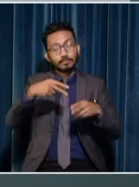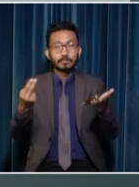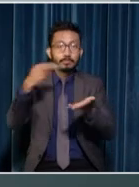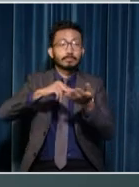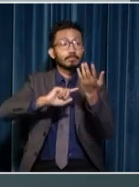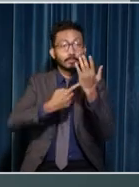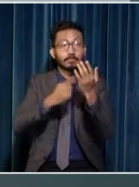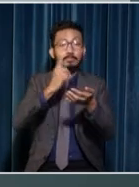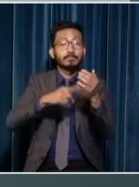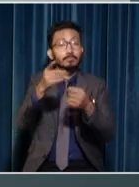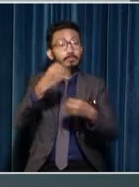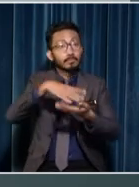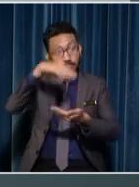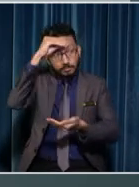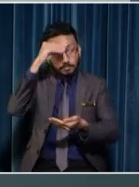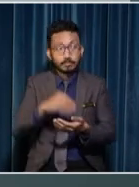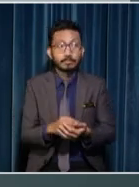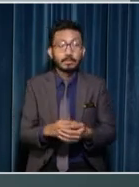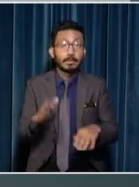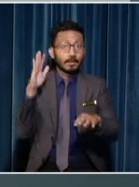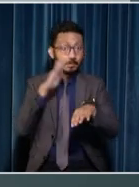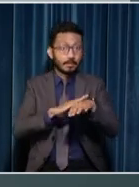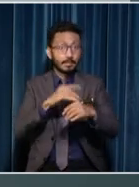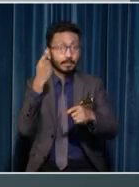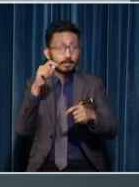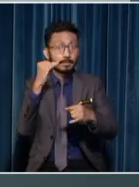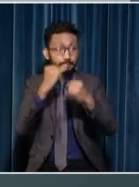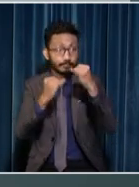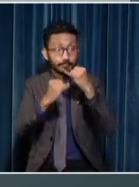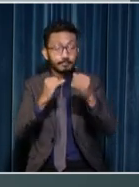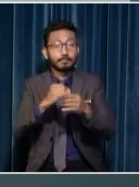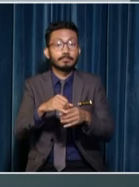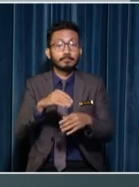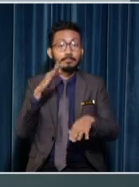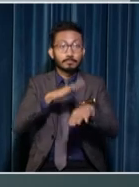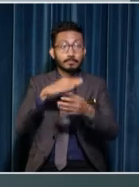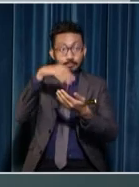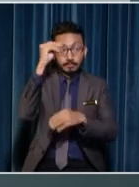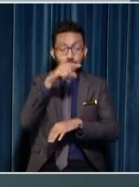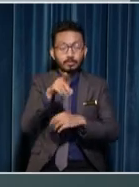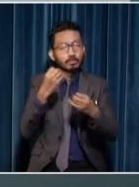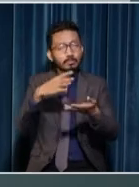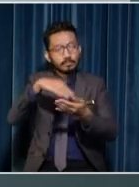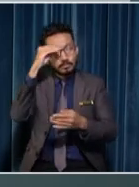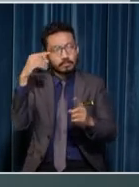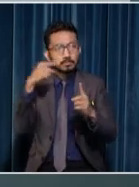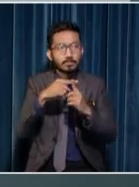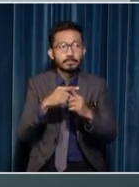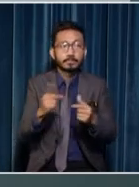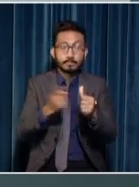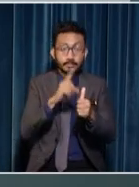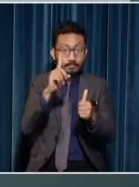have learned. At the end of this lesson, you have learned to